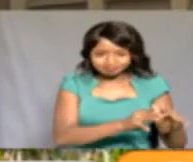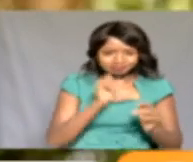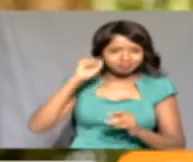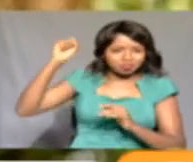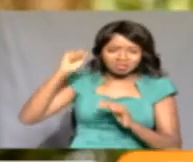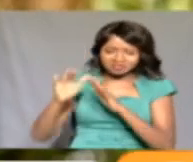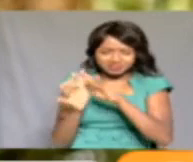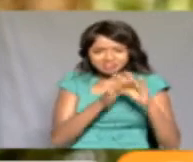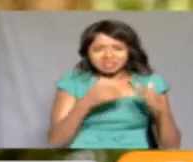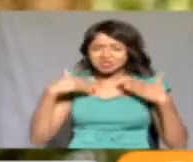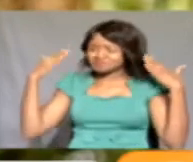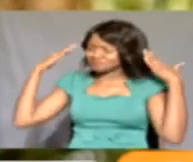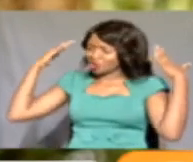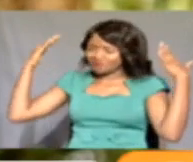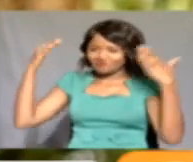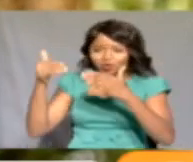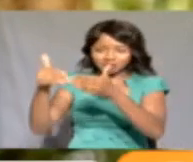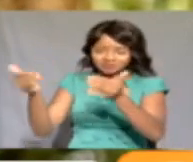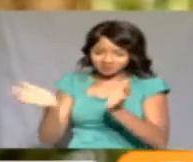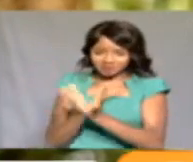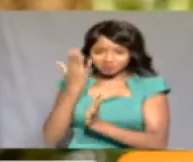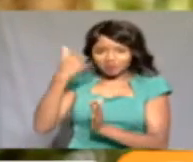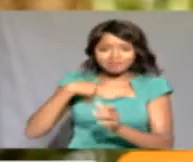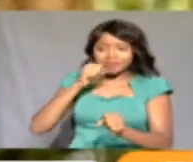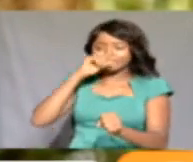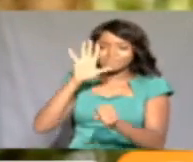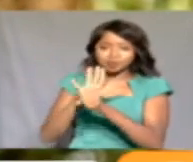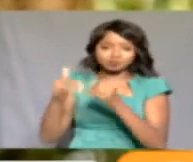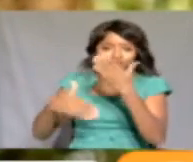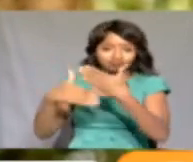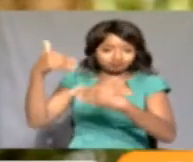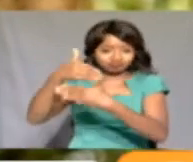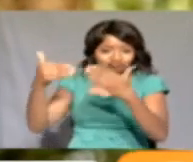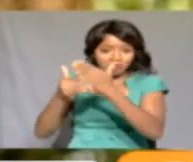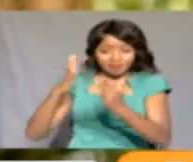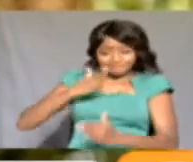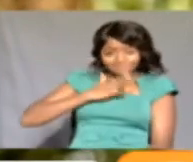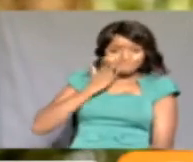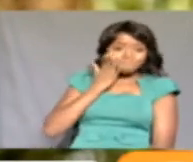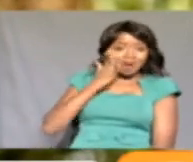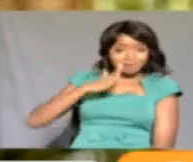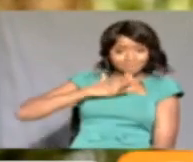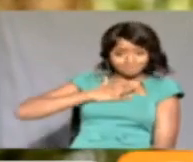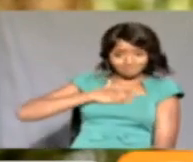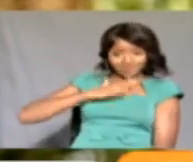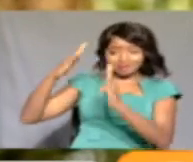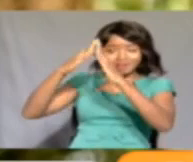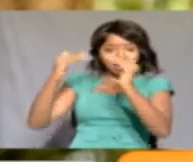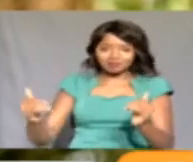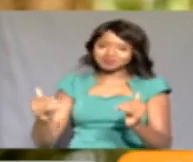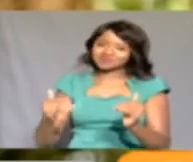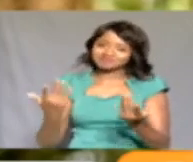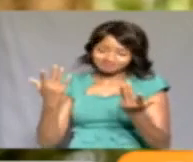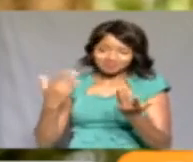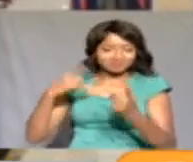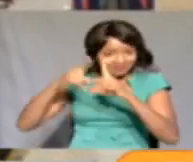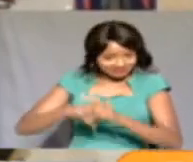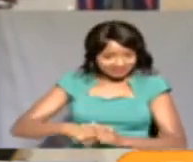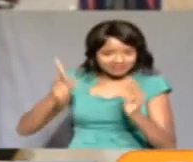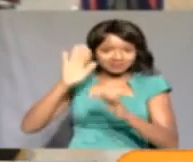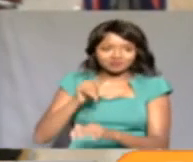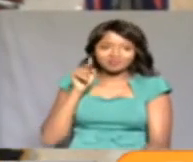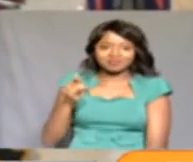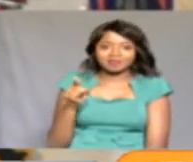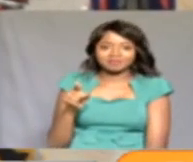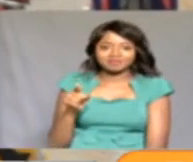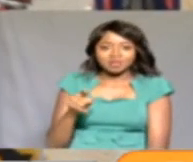had promised to build for my mom a house after this success. That is what I did. I started doing. At